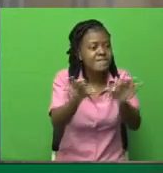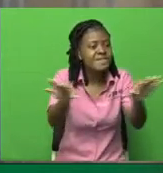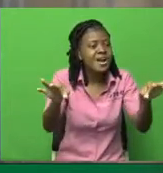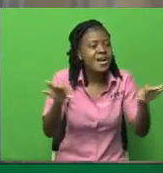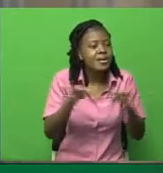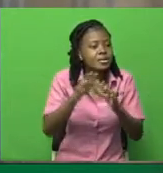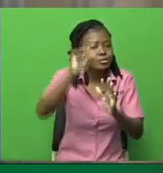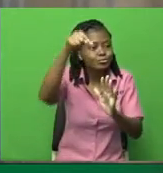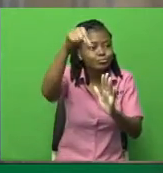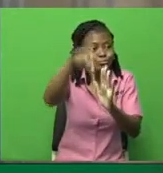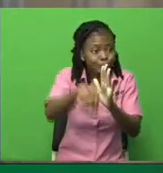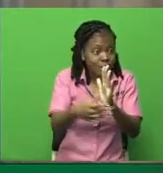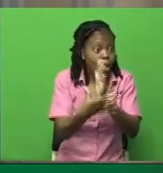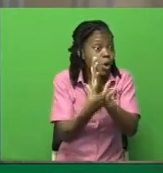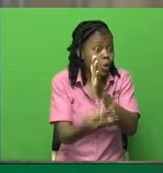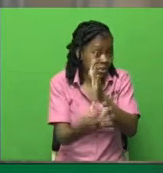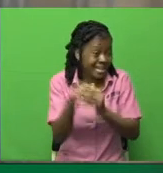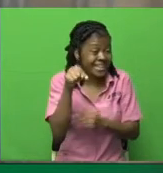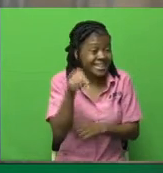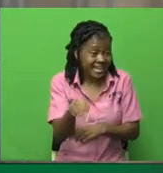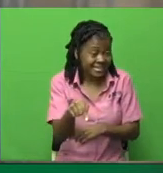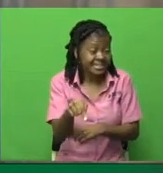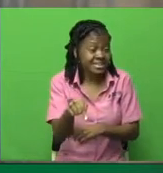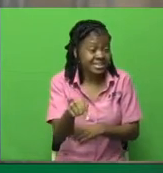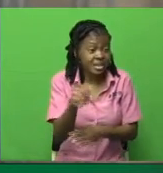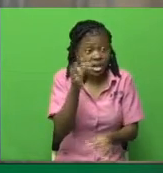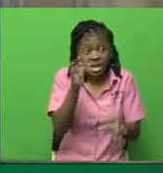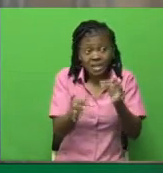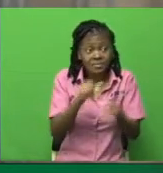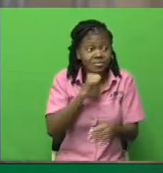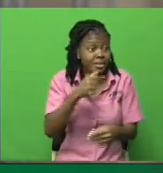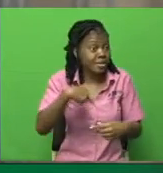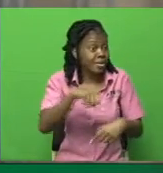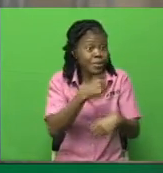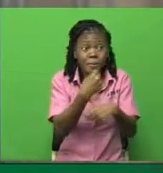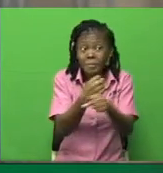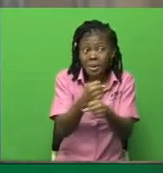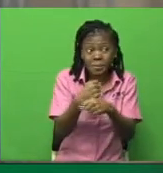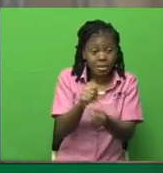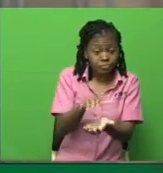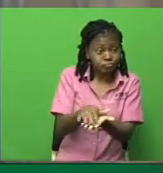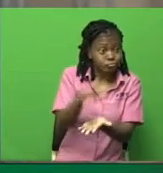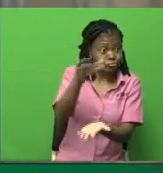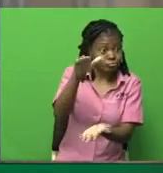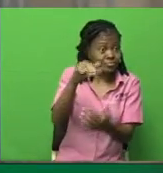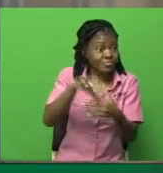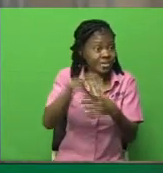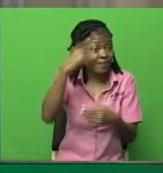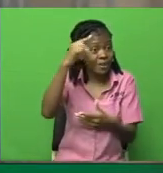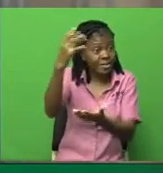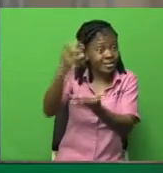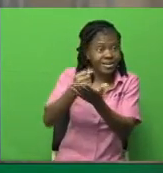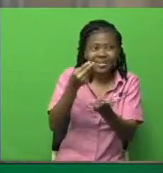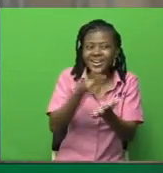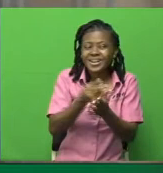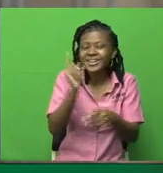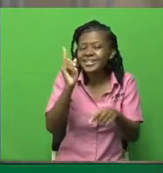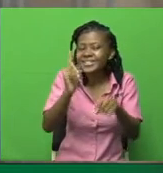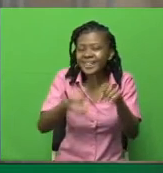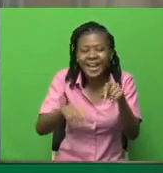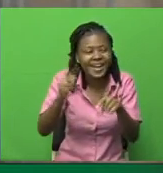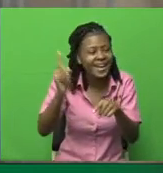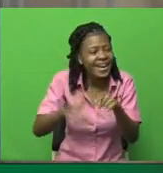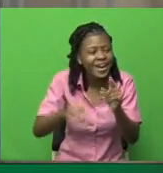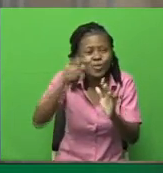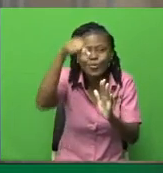we told which the 2.9 BCF a day that he says is now being produced that would not have occurred